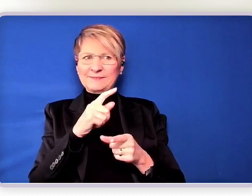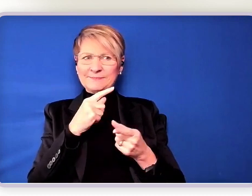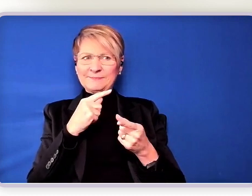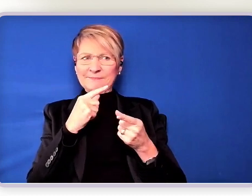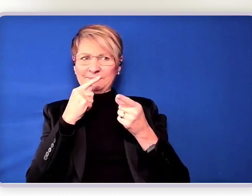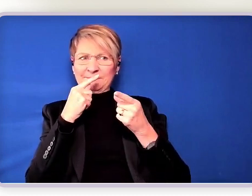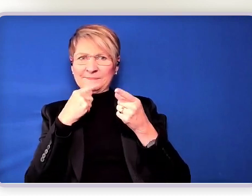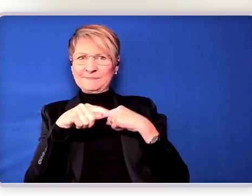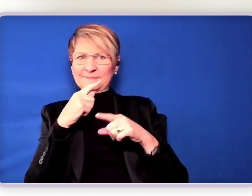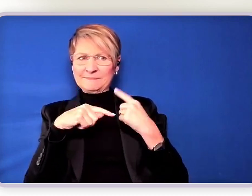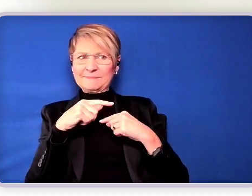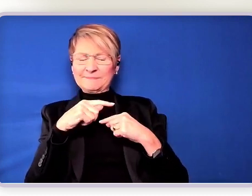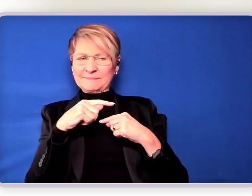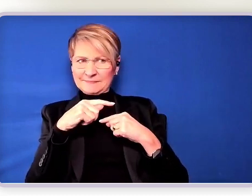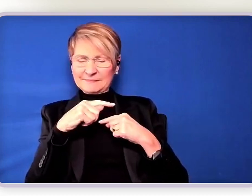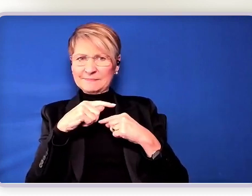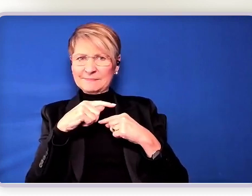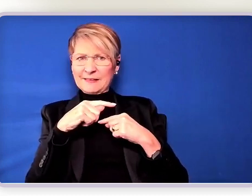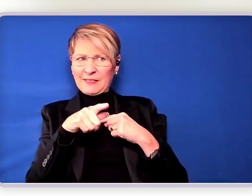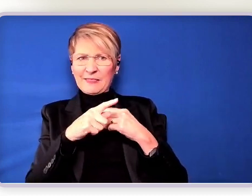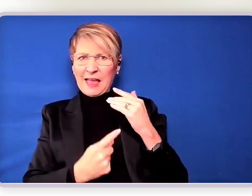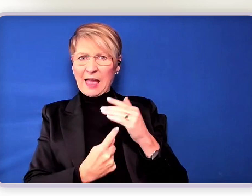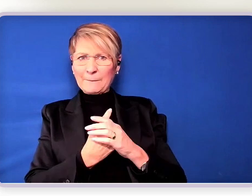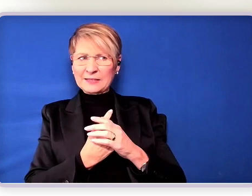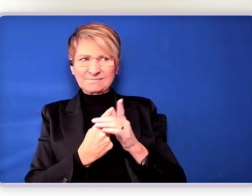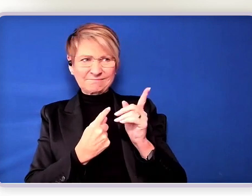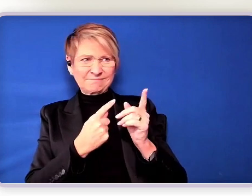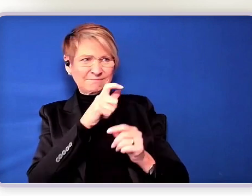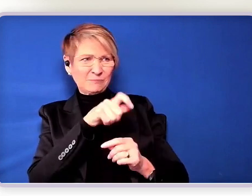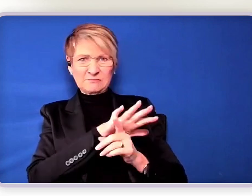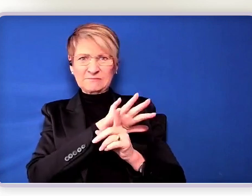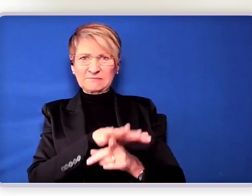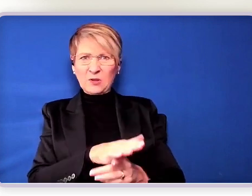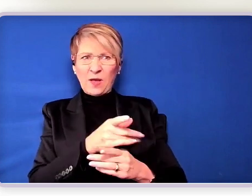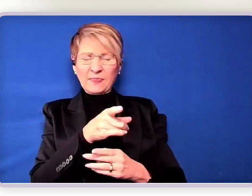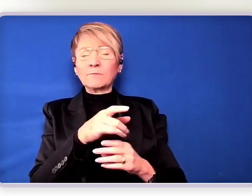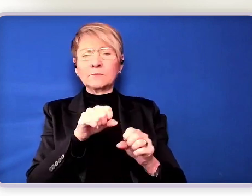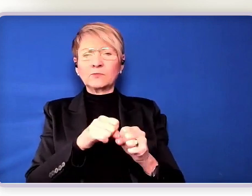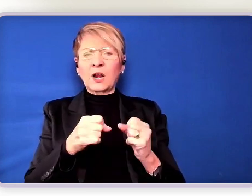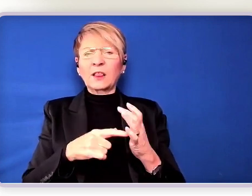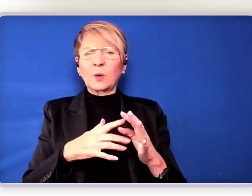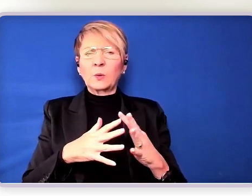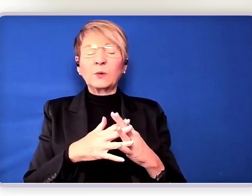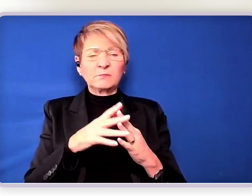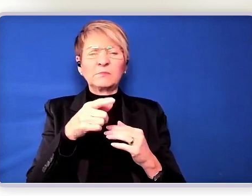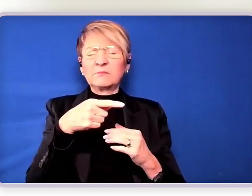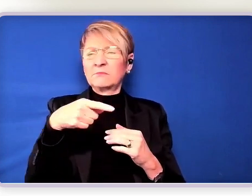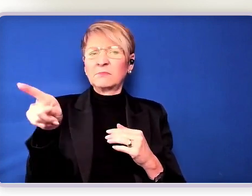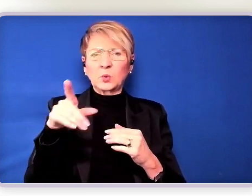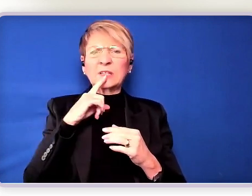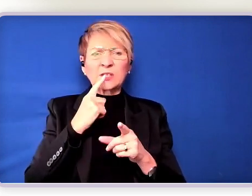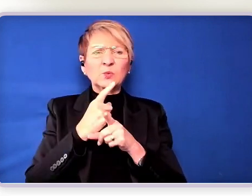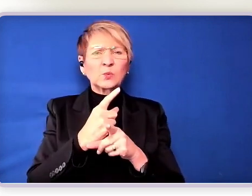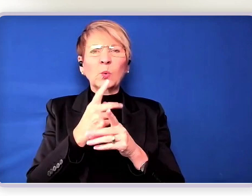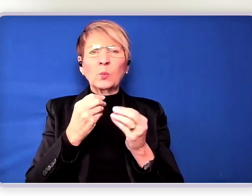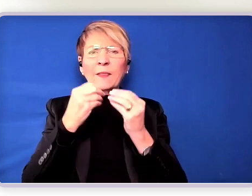behaviour on behalf of somebody else? And when should you direct your client to get legal advice? So